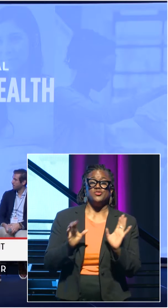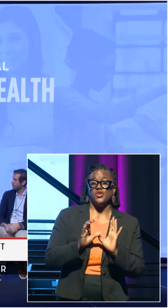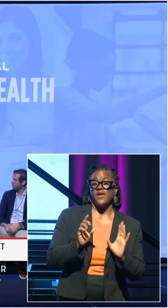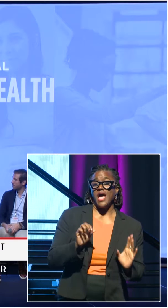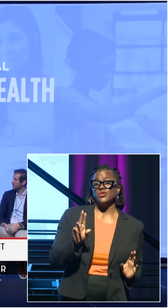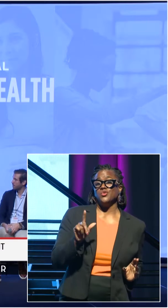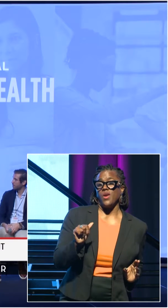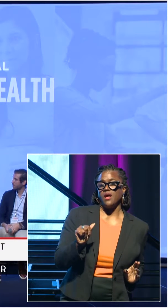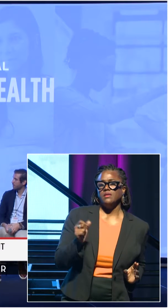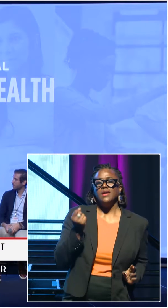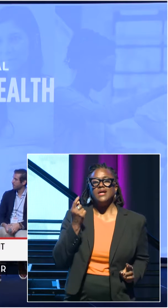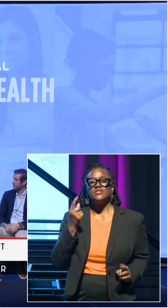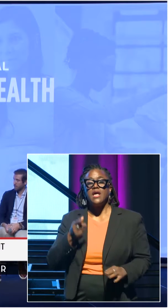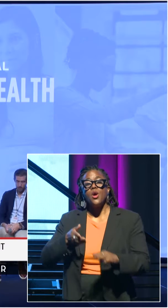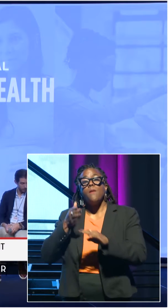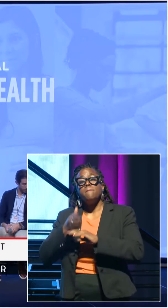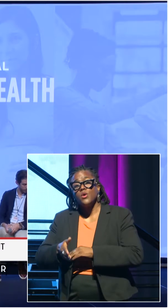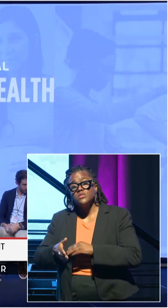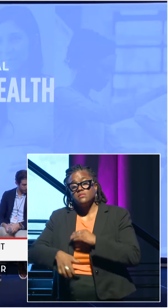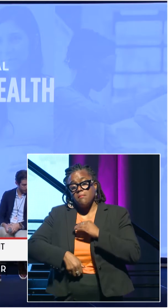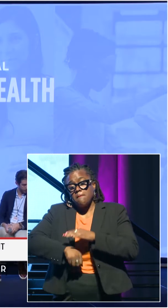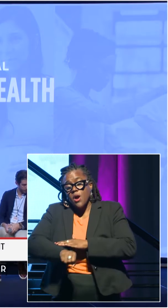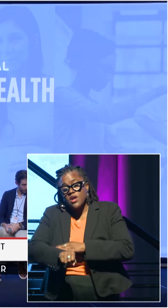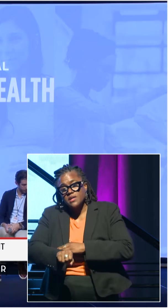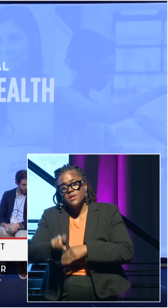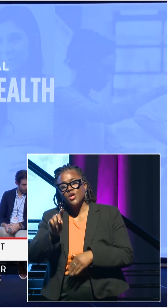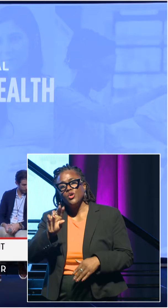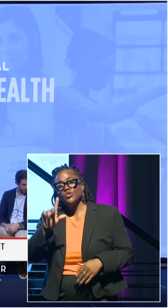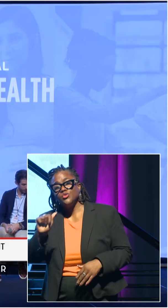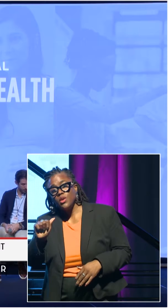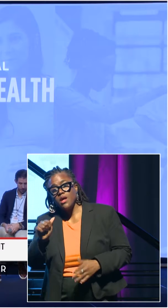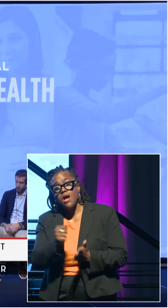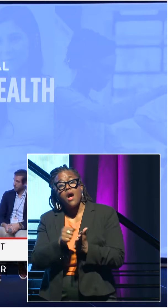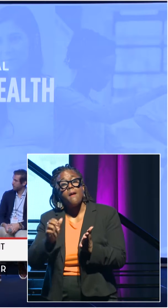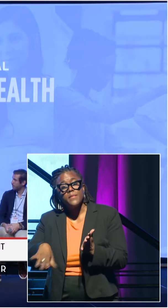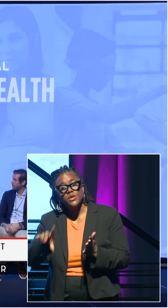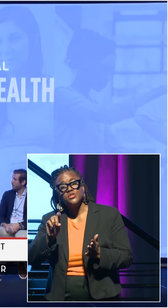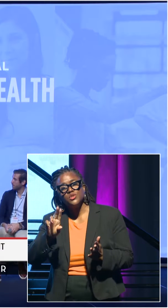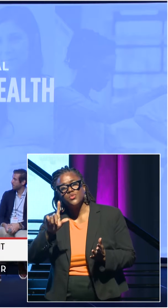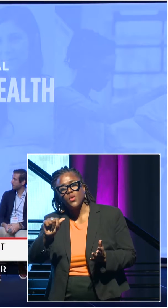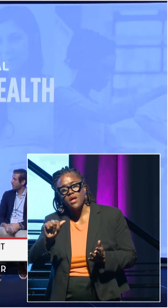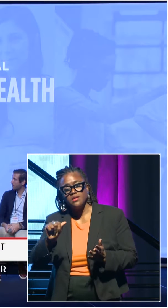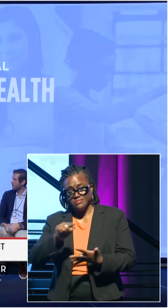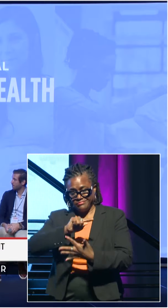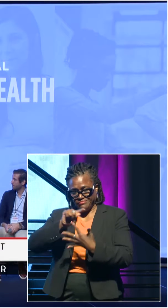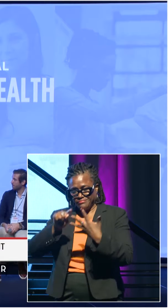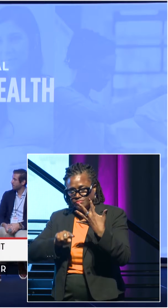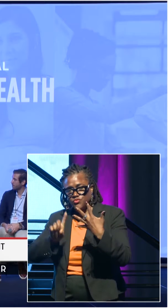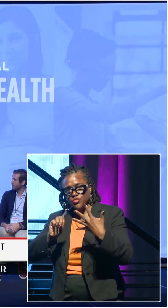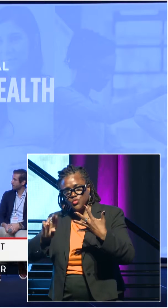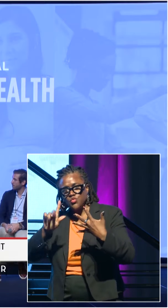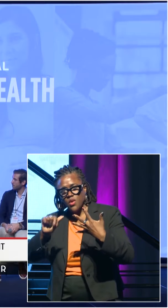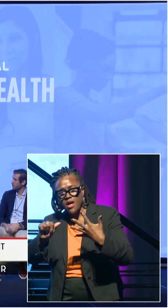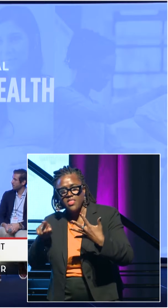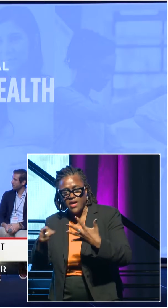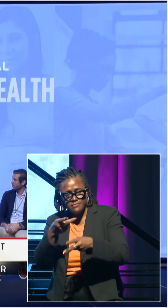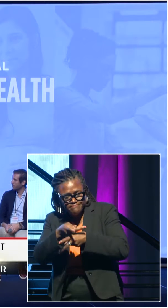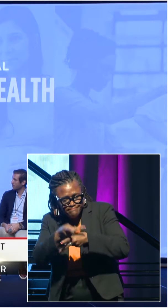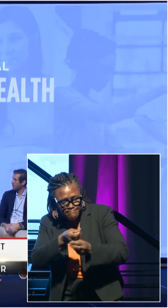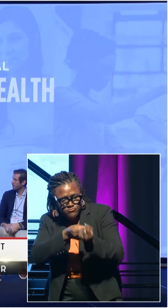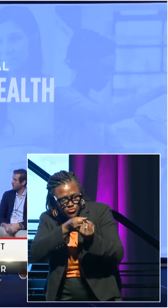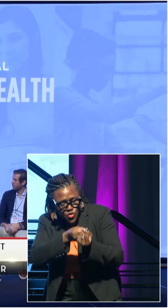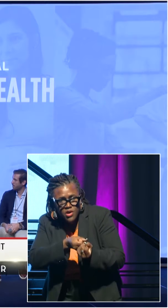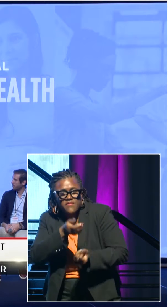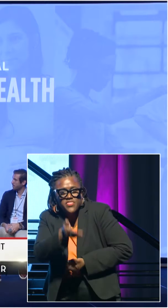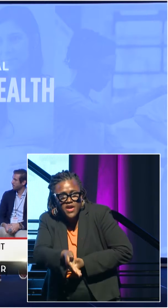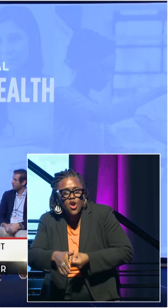Also understand there's postpartum doulas, there's abortion doulas. These advocates, these care people and these advocates are there